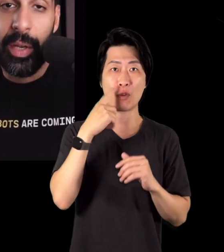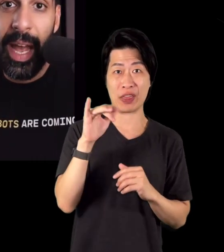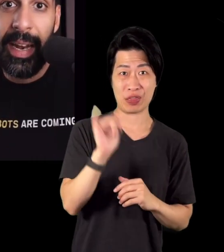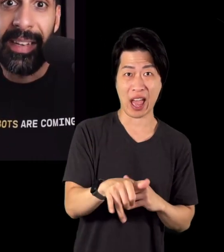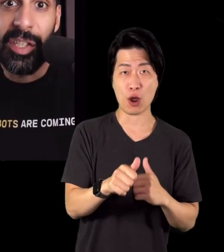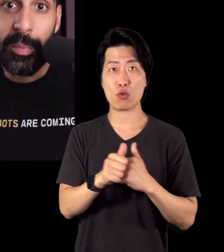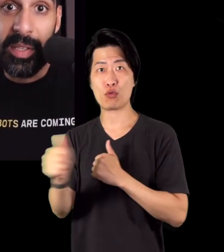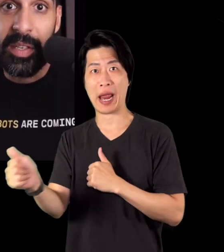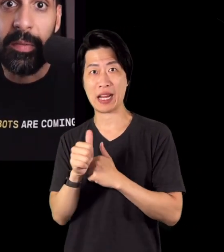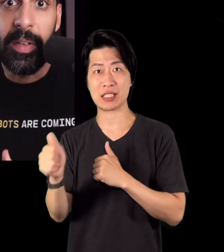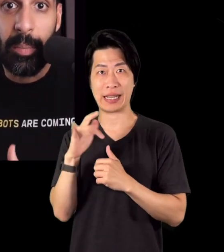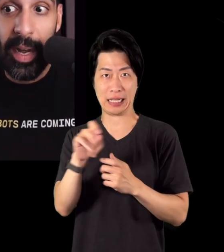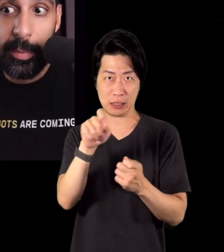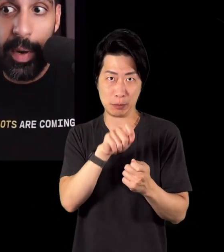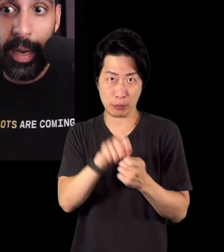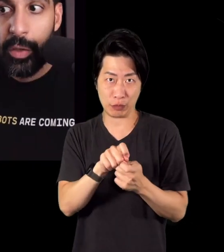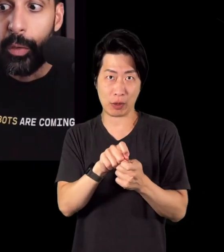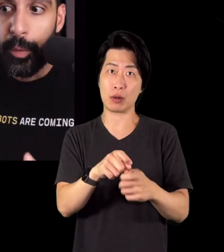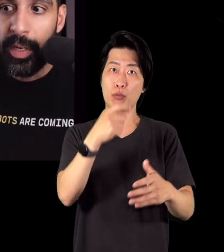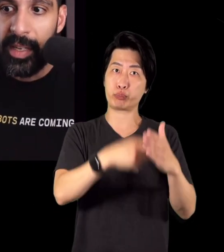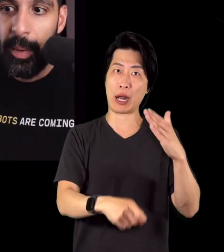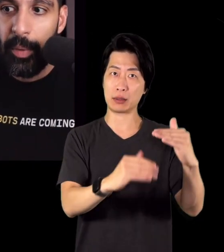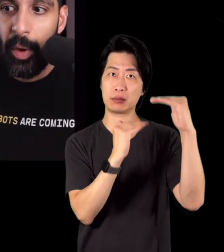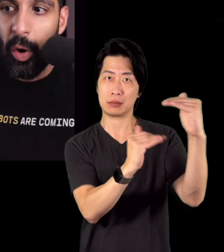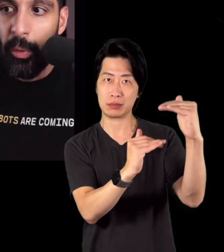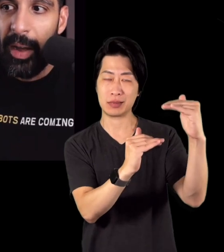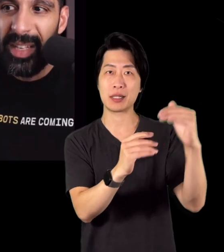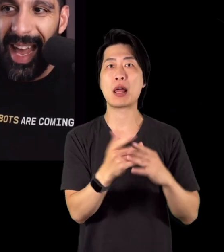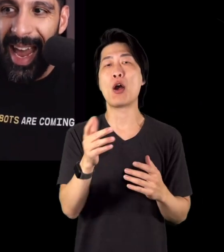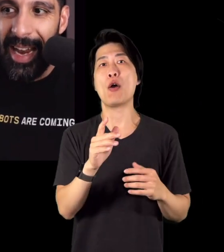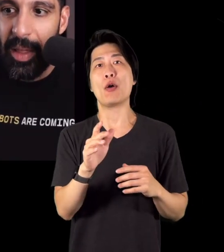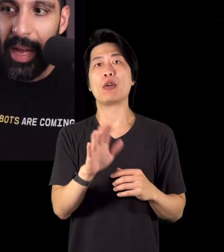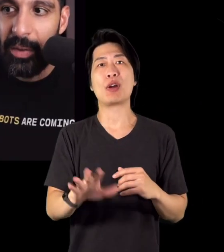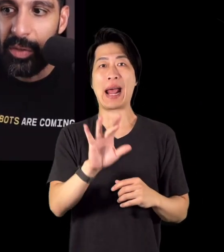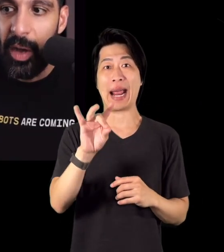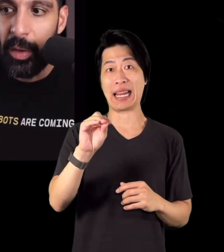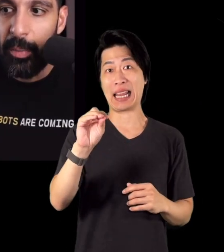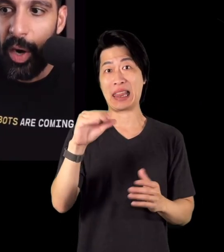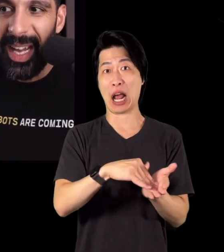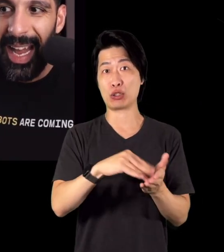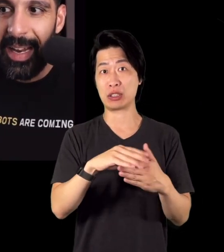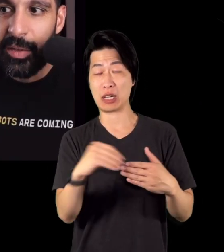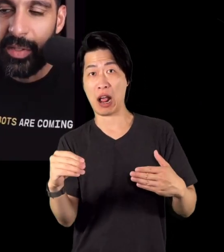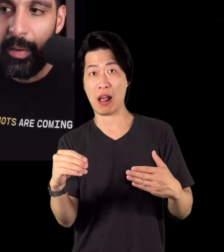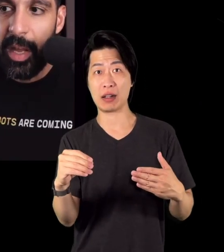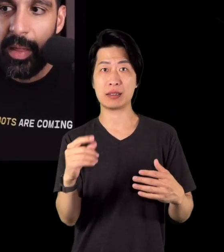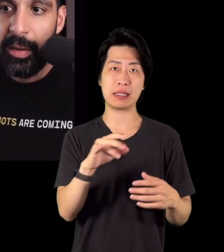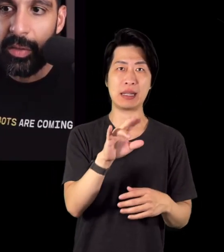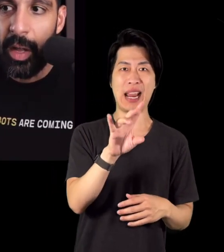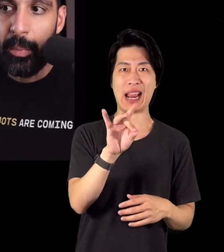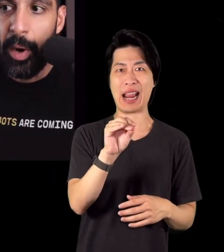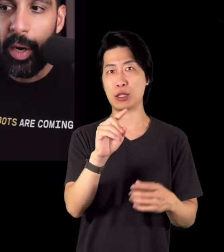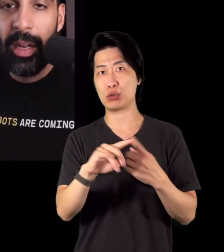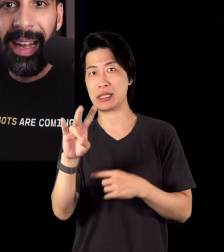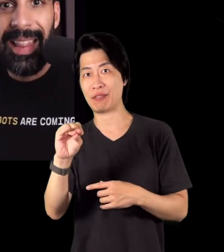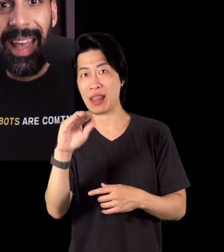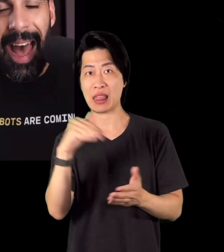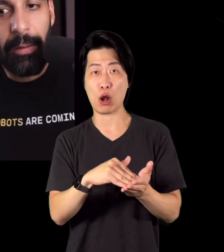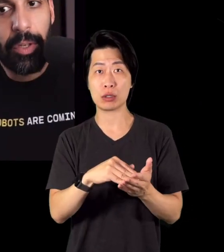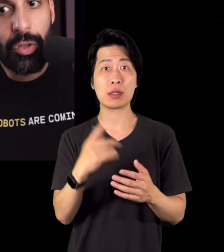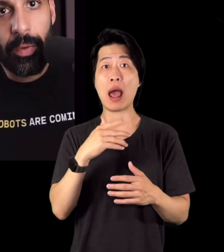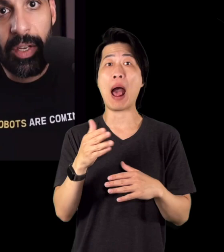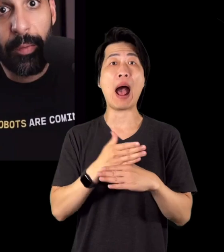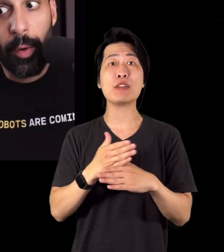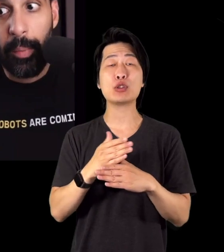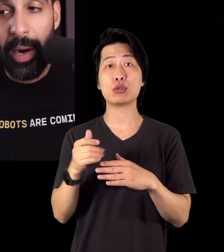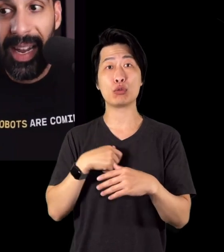that you get in a specific price bracket. So for example, around the $80,000 mark, $80,000 to $70,000 mark, the